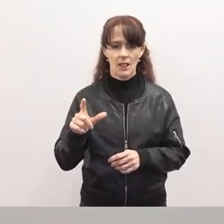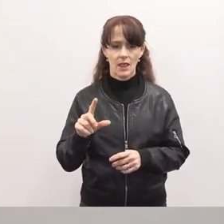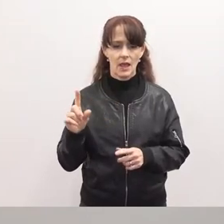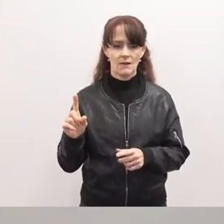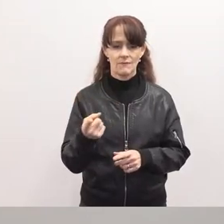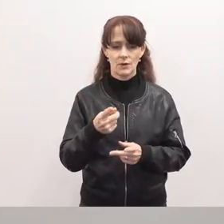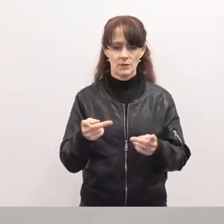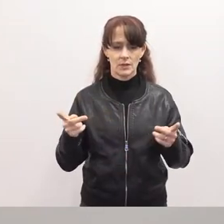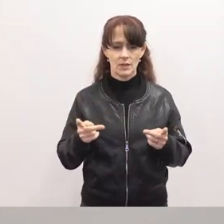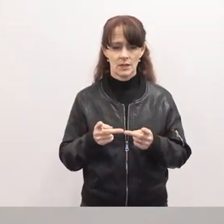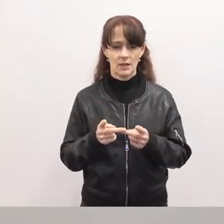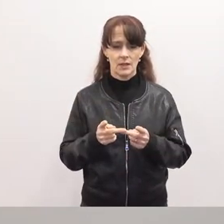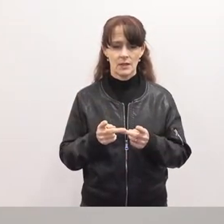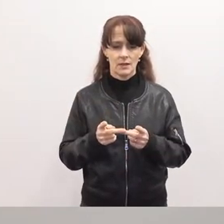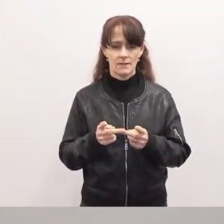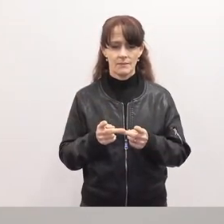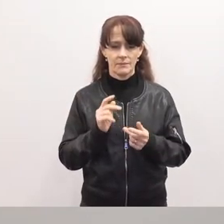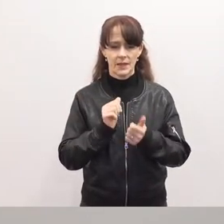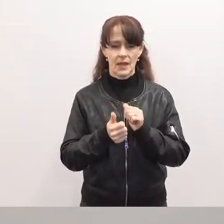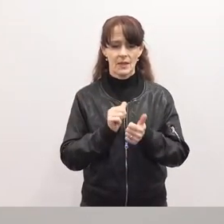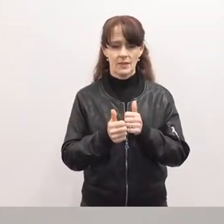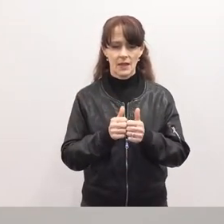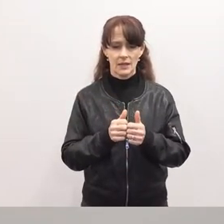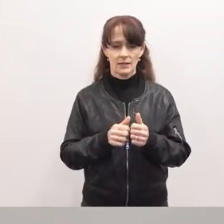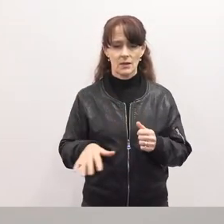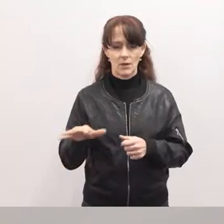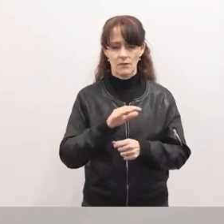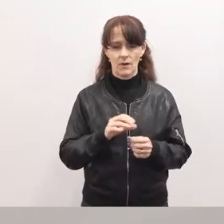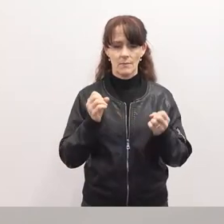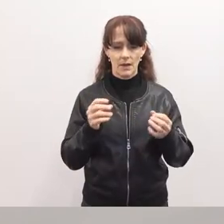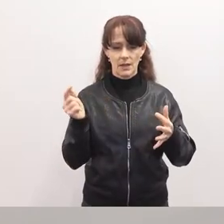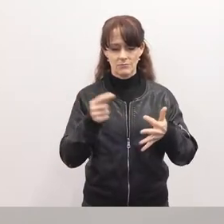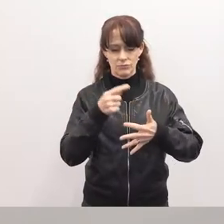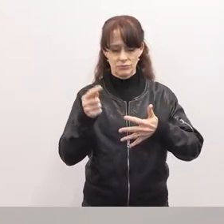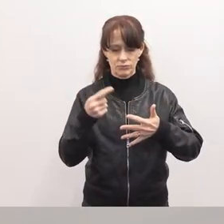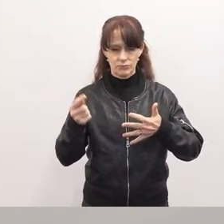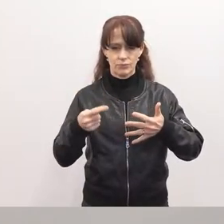first place in athletics overall, and there were